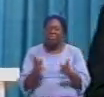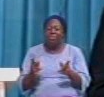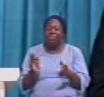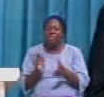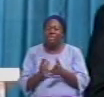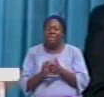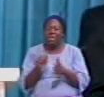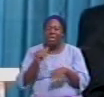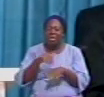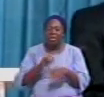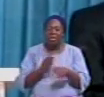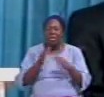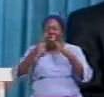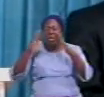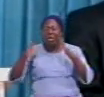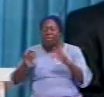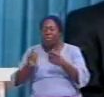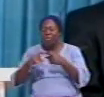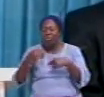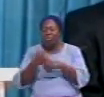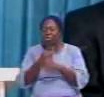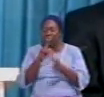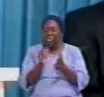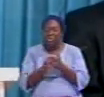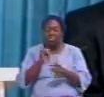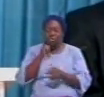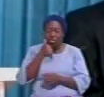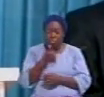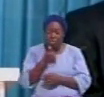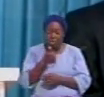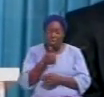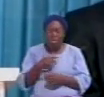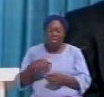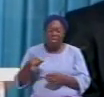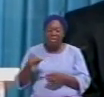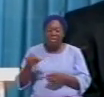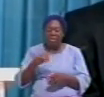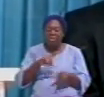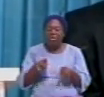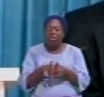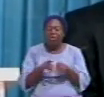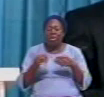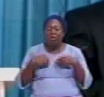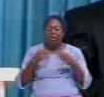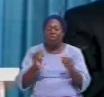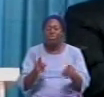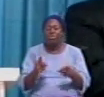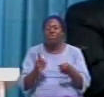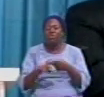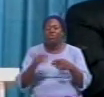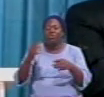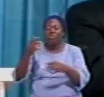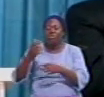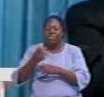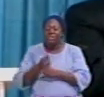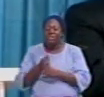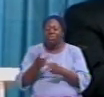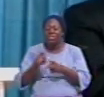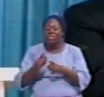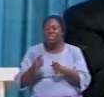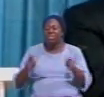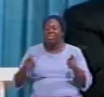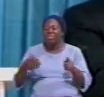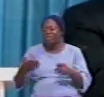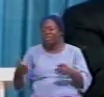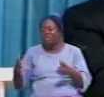around, to make sure that tomorrow they will also have the opportunity to receive the great